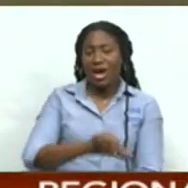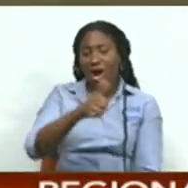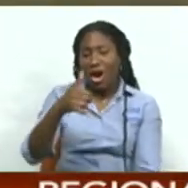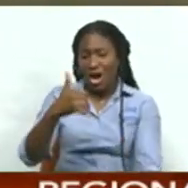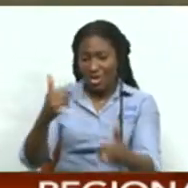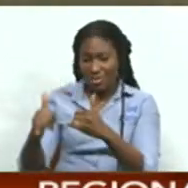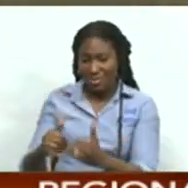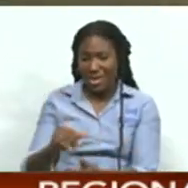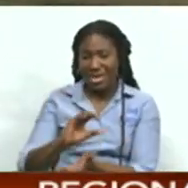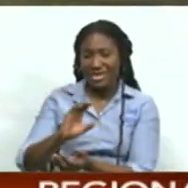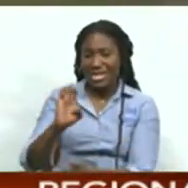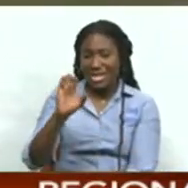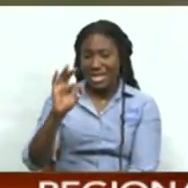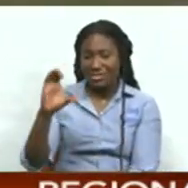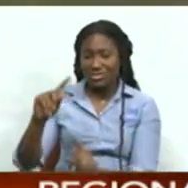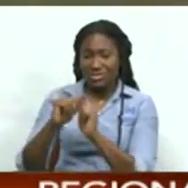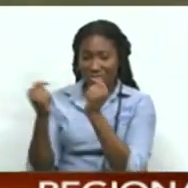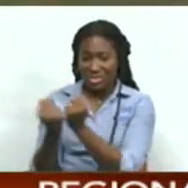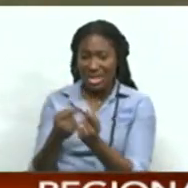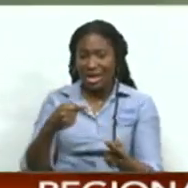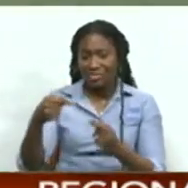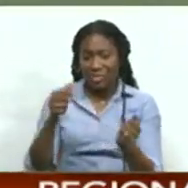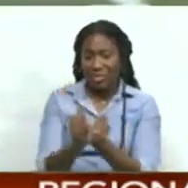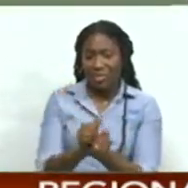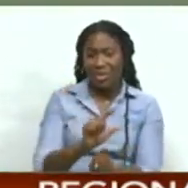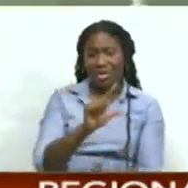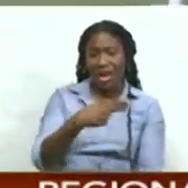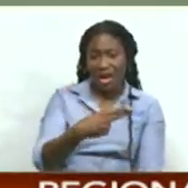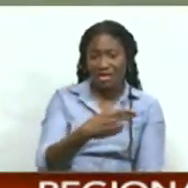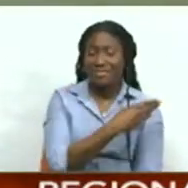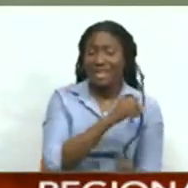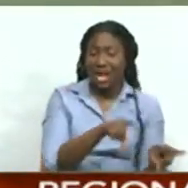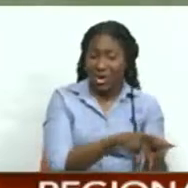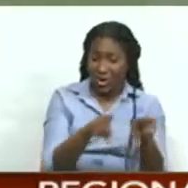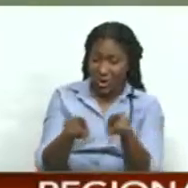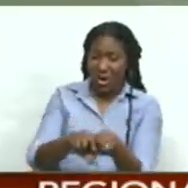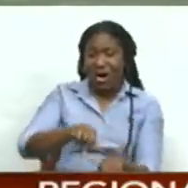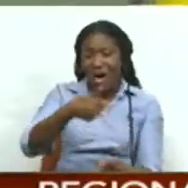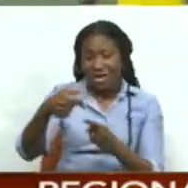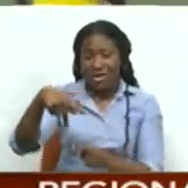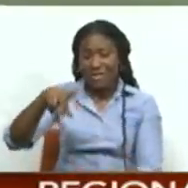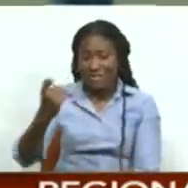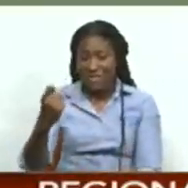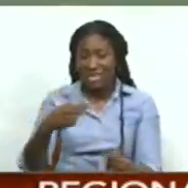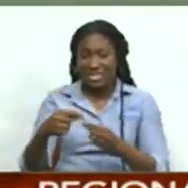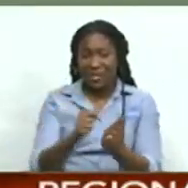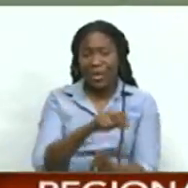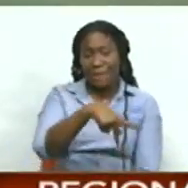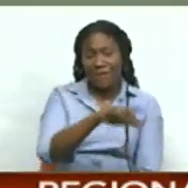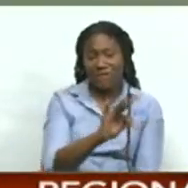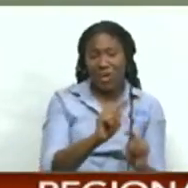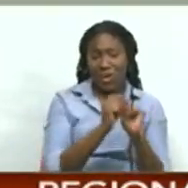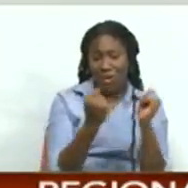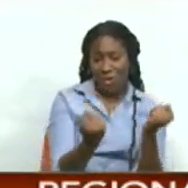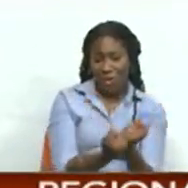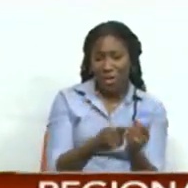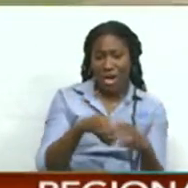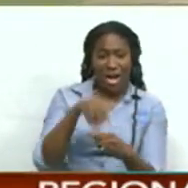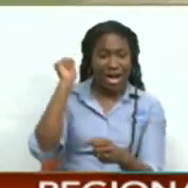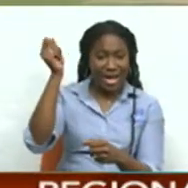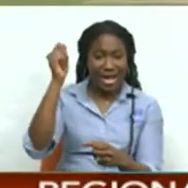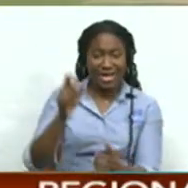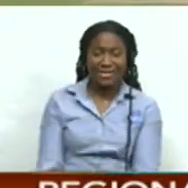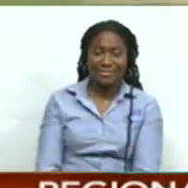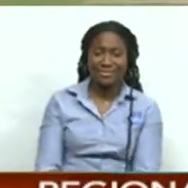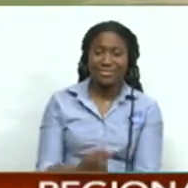FC at 4 p.m. at the Larry Gomes Stadium. At the same time over in Bacolet, Phoenix hosts Point Fortin Civic at the Dwight York Stadium. The Red Force is